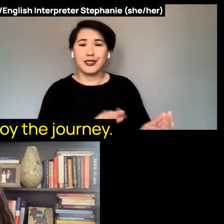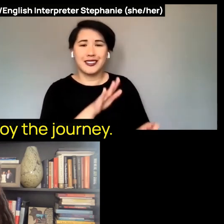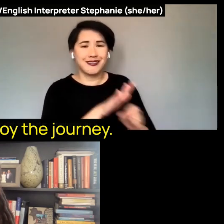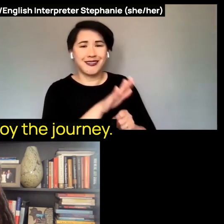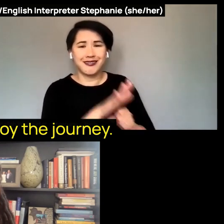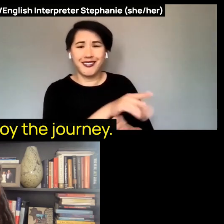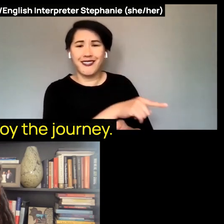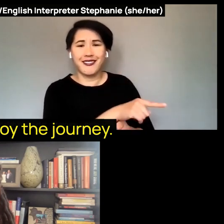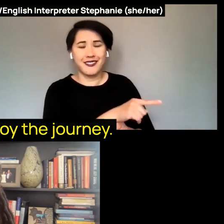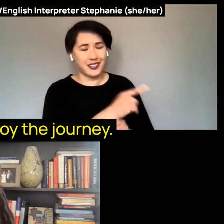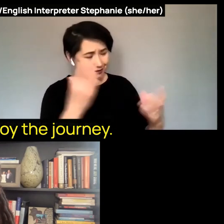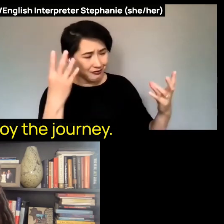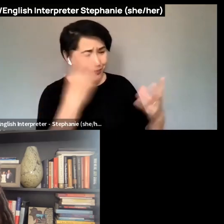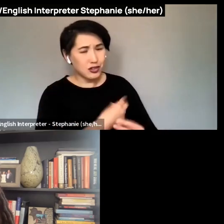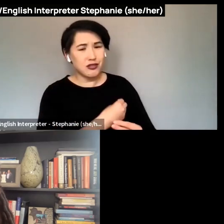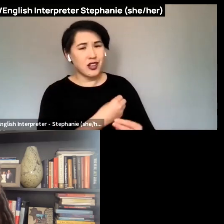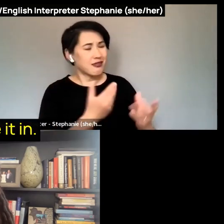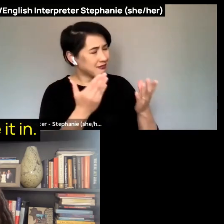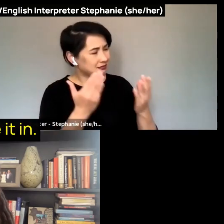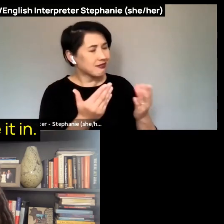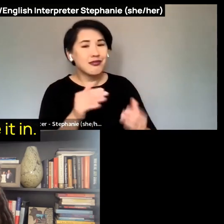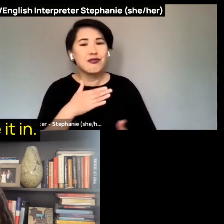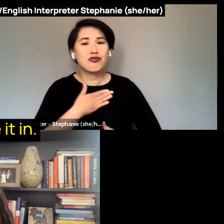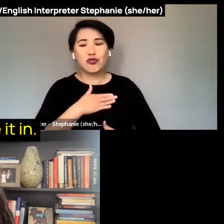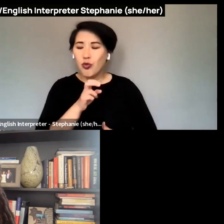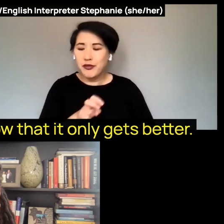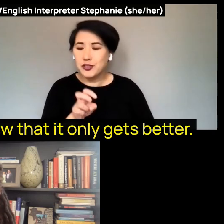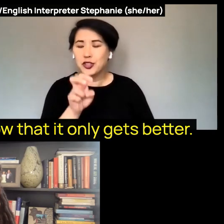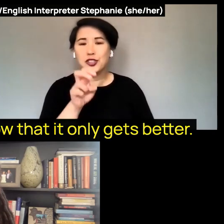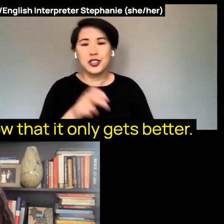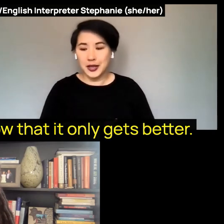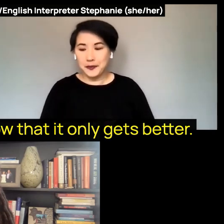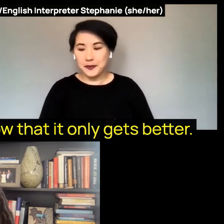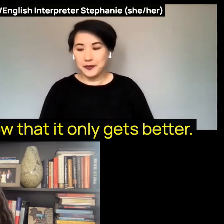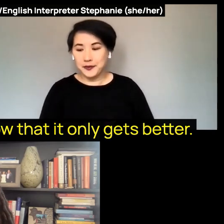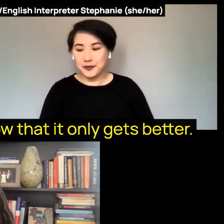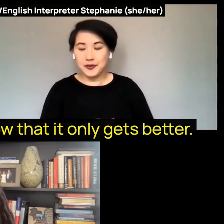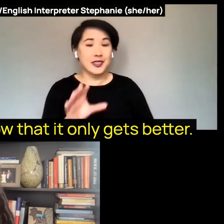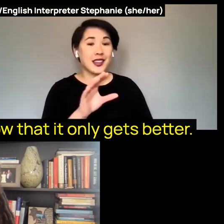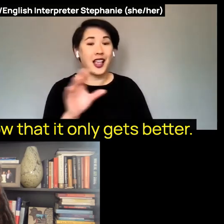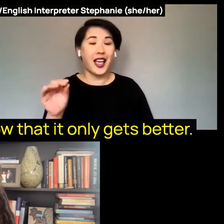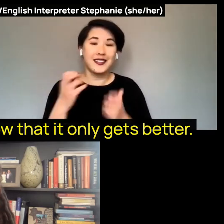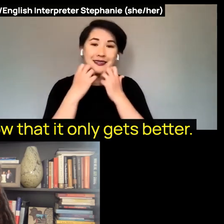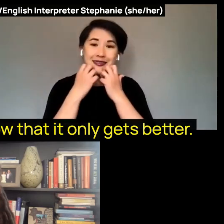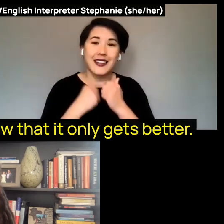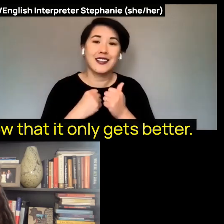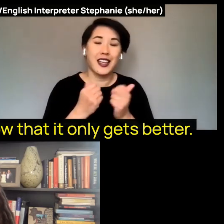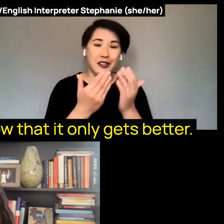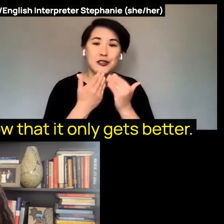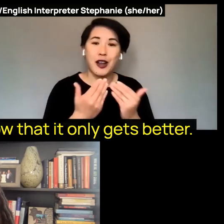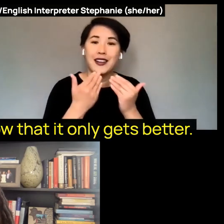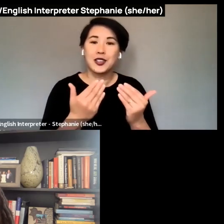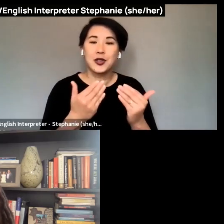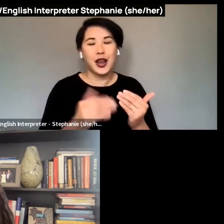enjoy the journey, take it in, live in gratitude, and know that it only gets